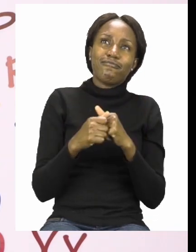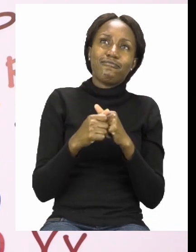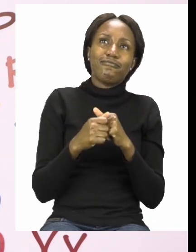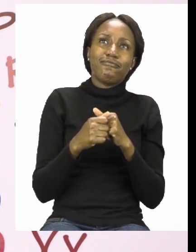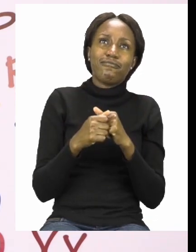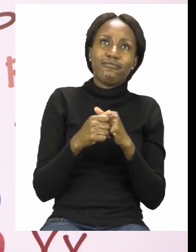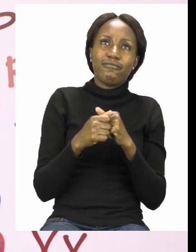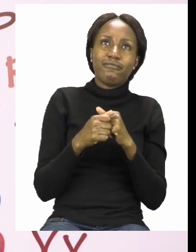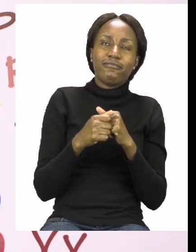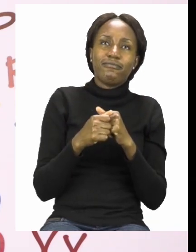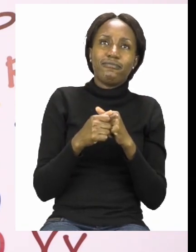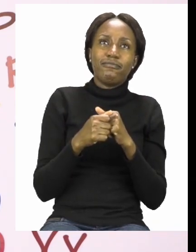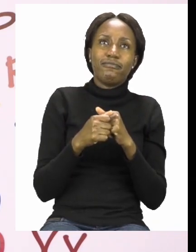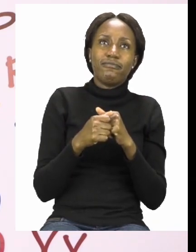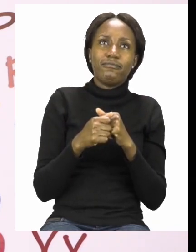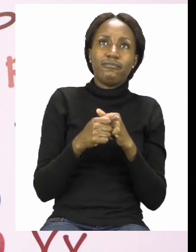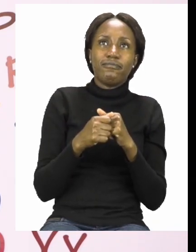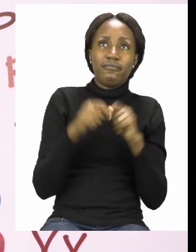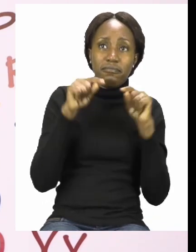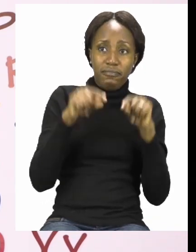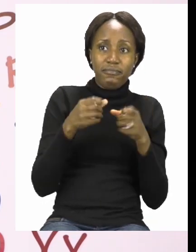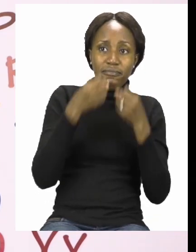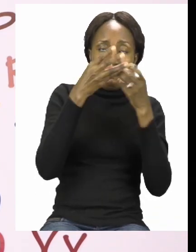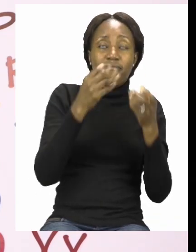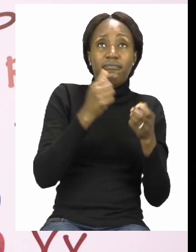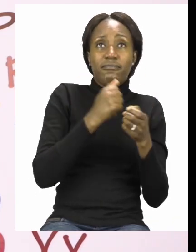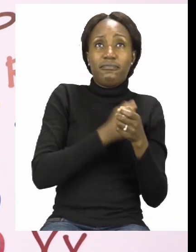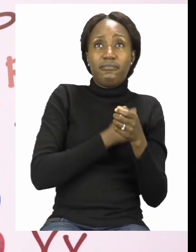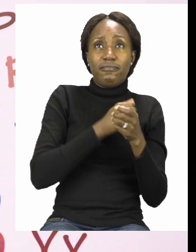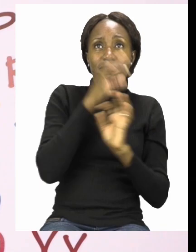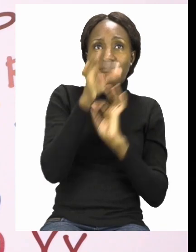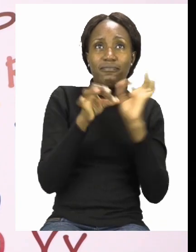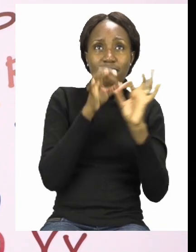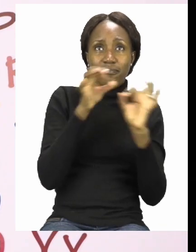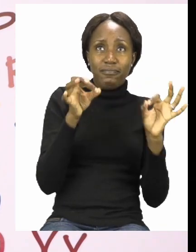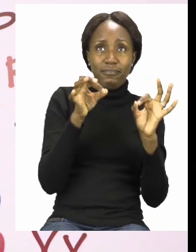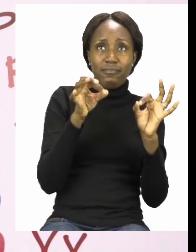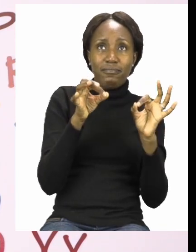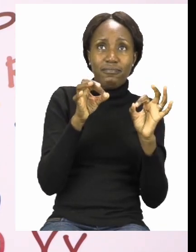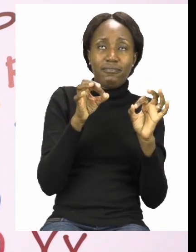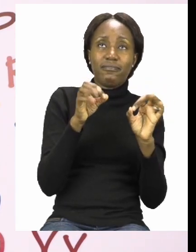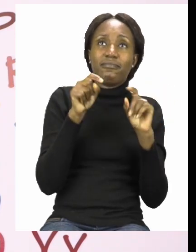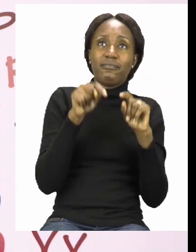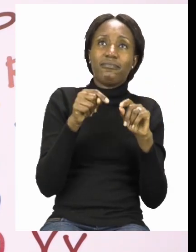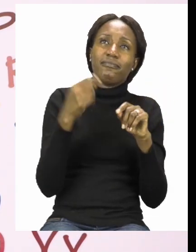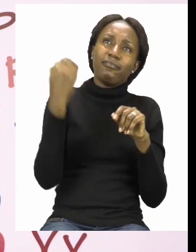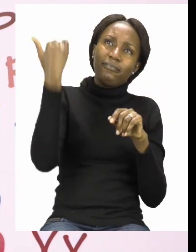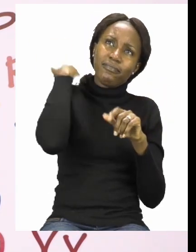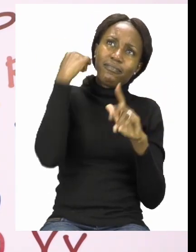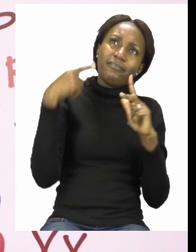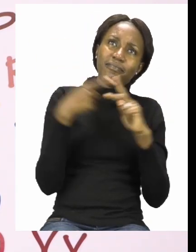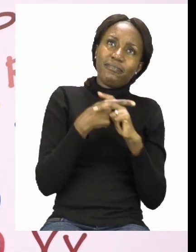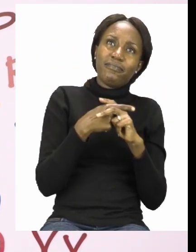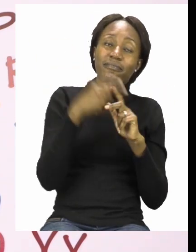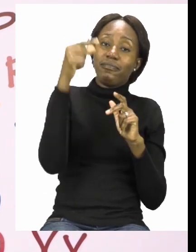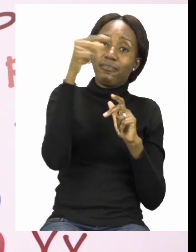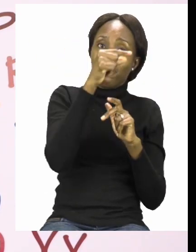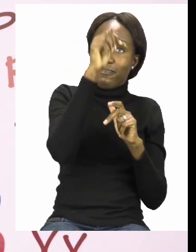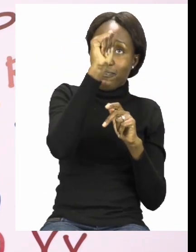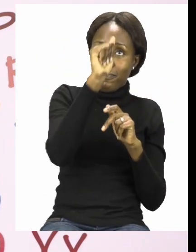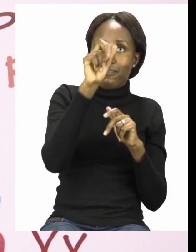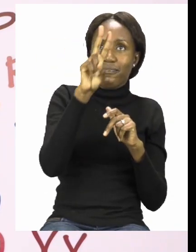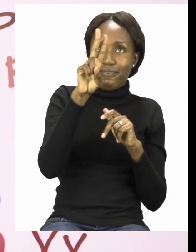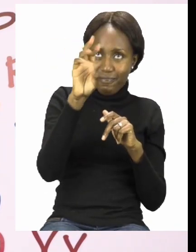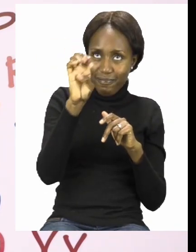present. I gave. Oopsies, teacher. Past tense, please. I gave